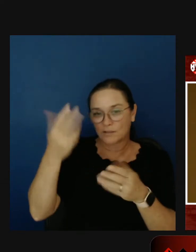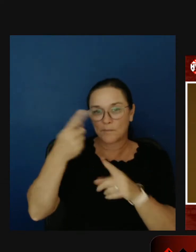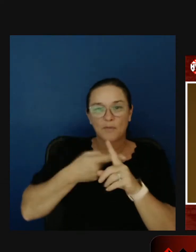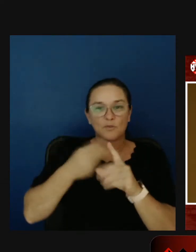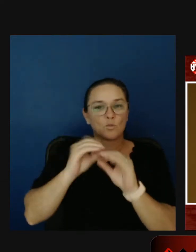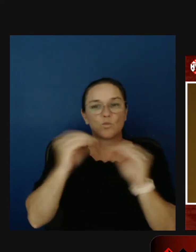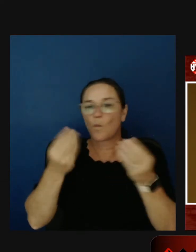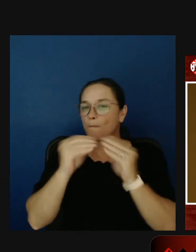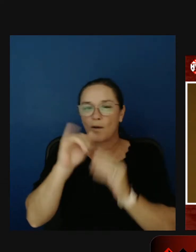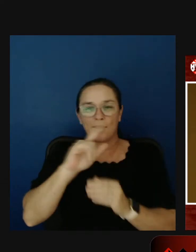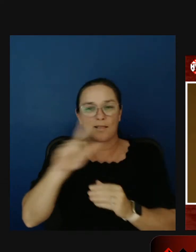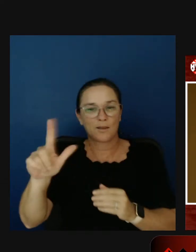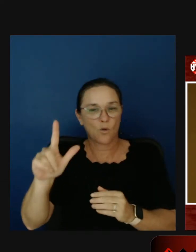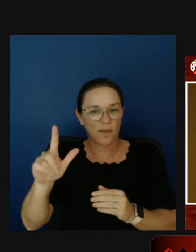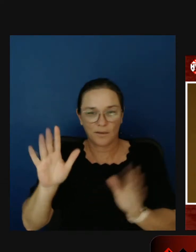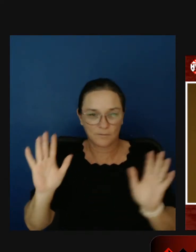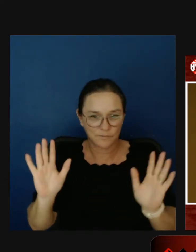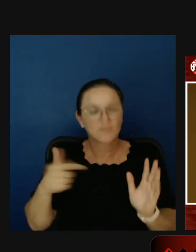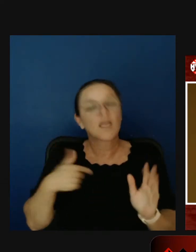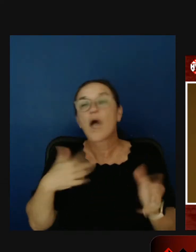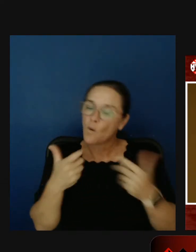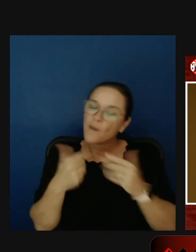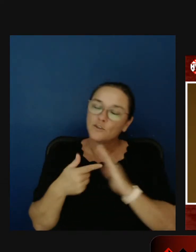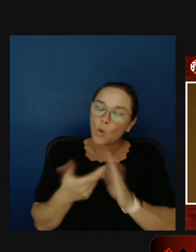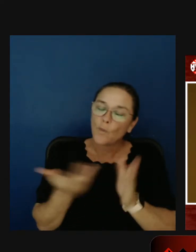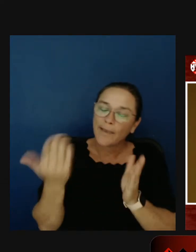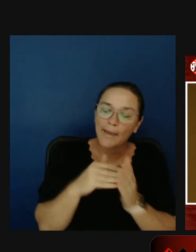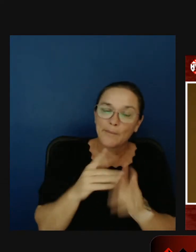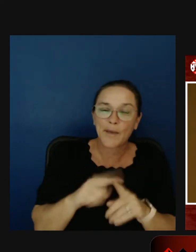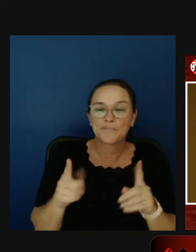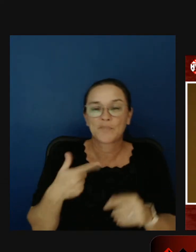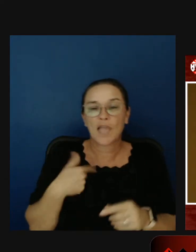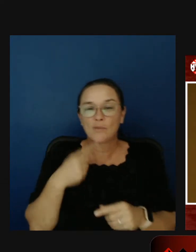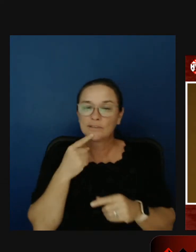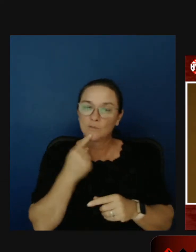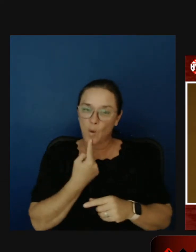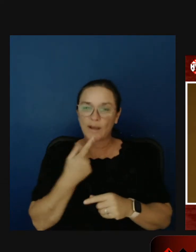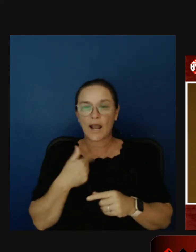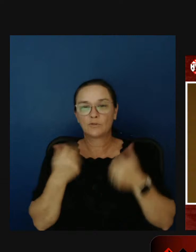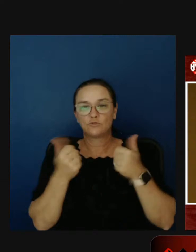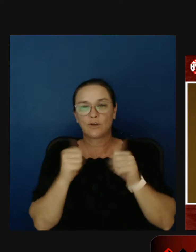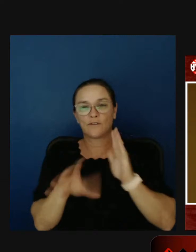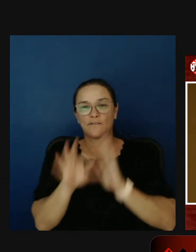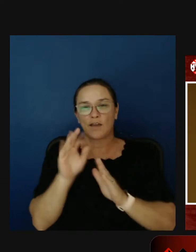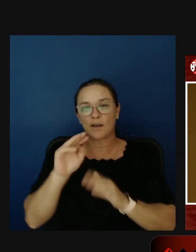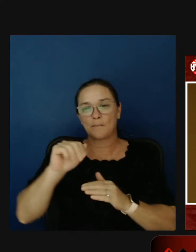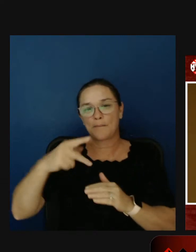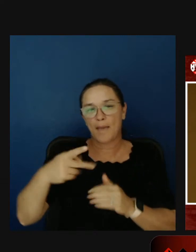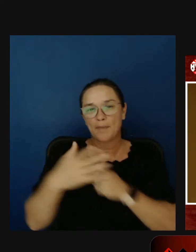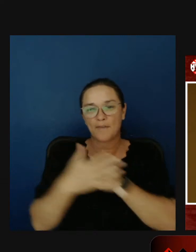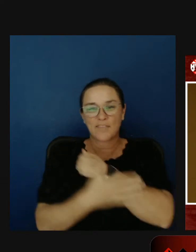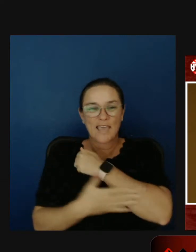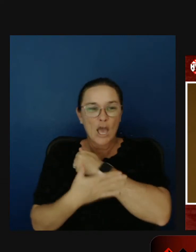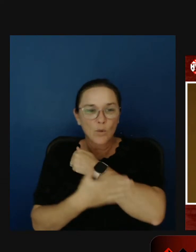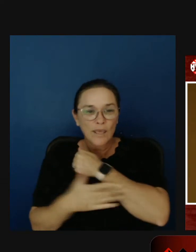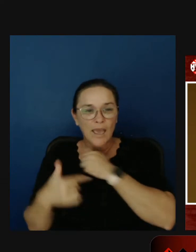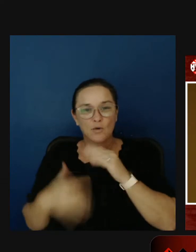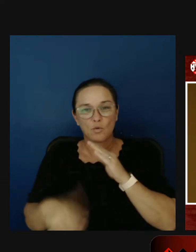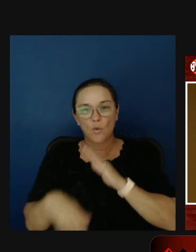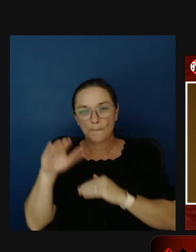Illinois, as much as I'd like to show them. I was actually a little disappointed. I was trying to find a map of the county I grew up